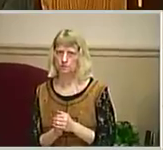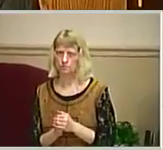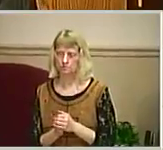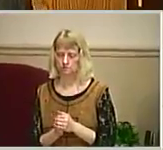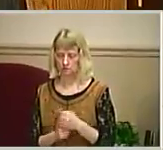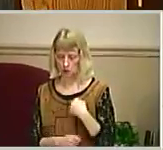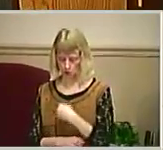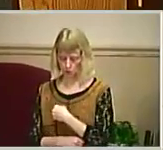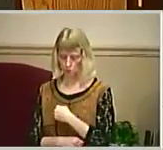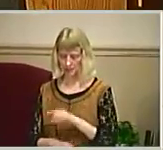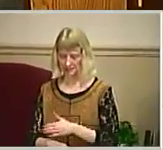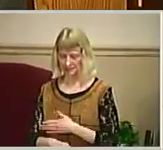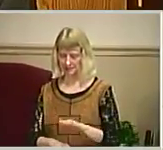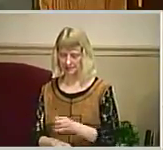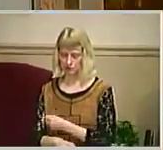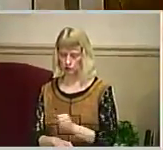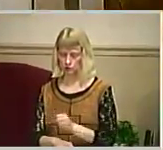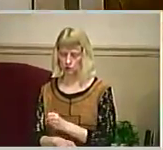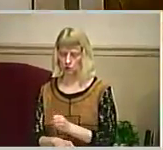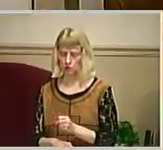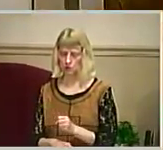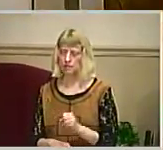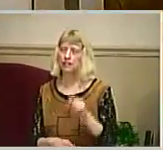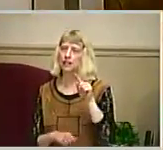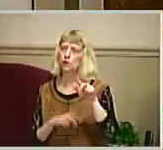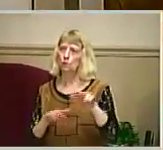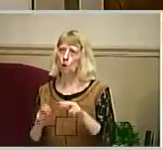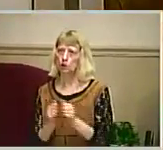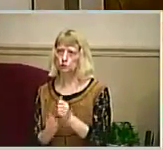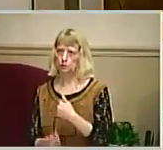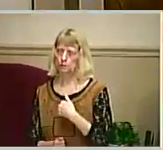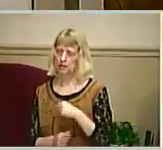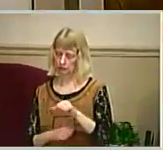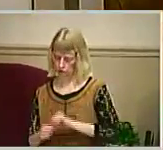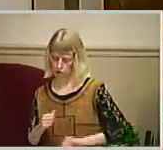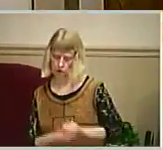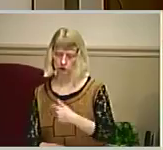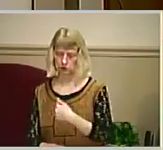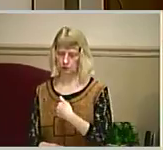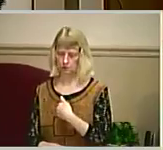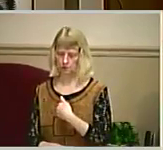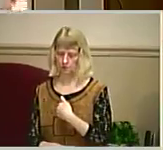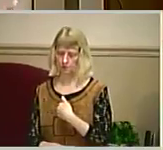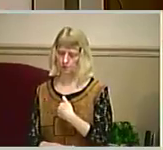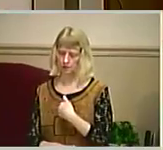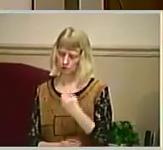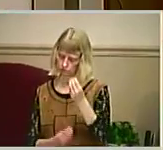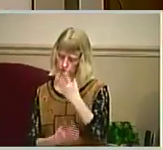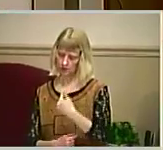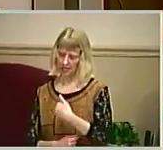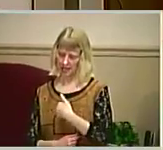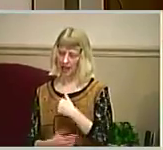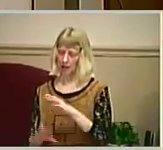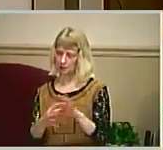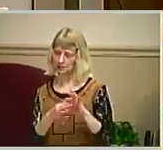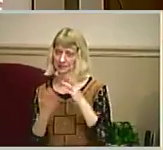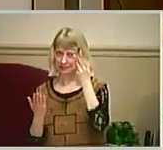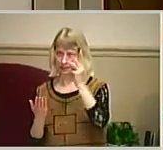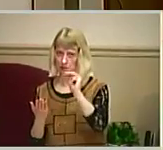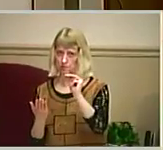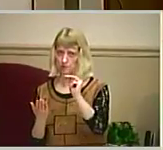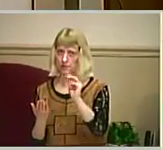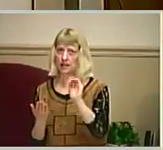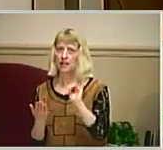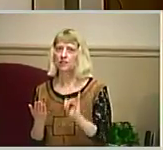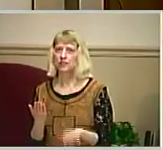had the opportunity of singing that song, and he walks with me and talks with me and tells me I am his own. You know,